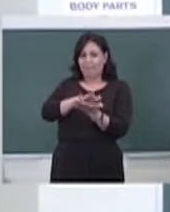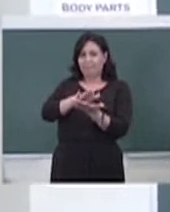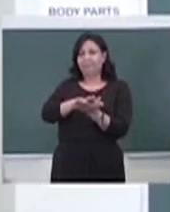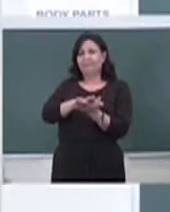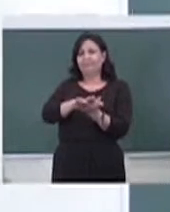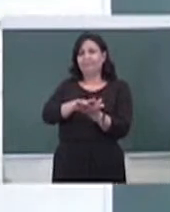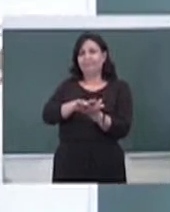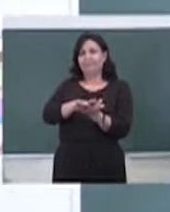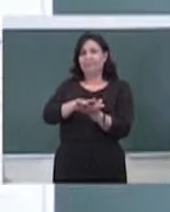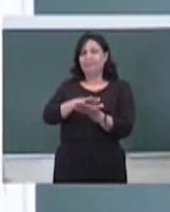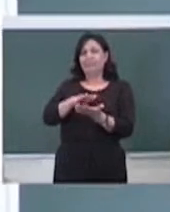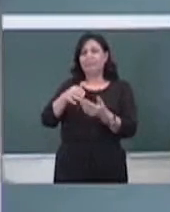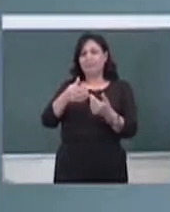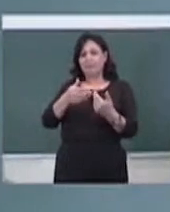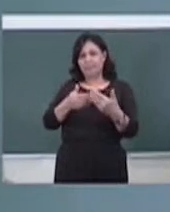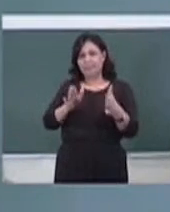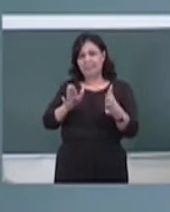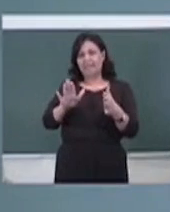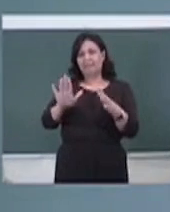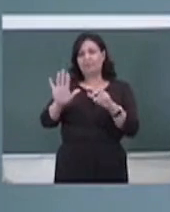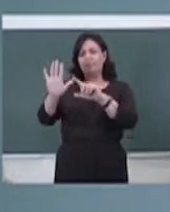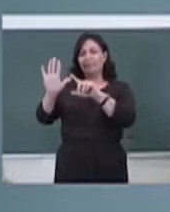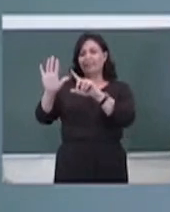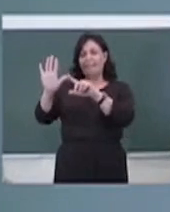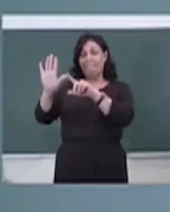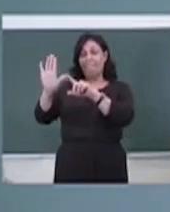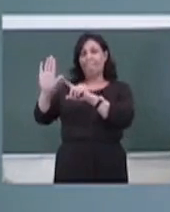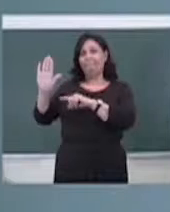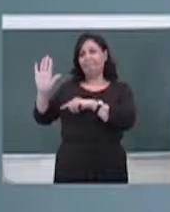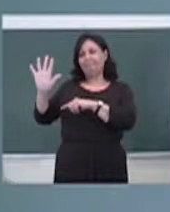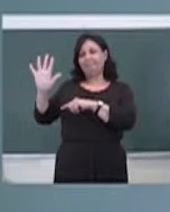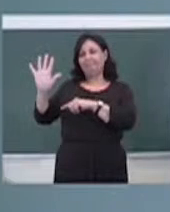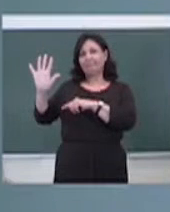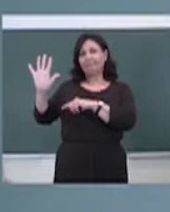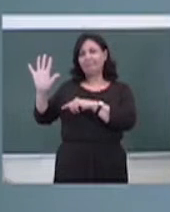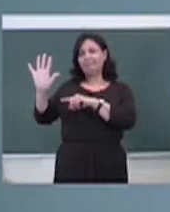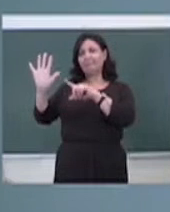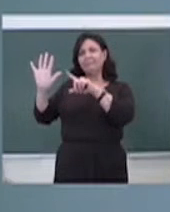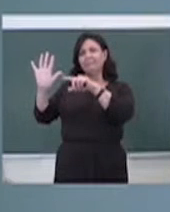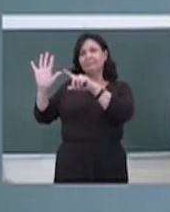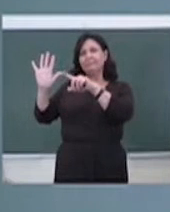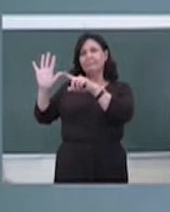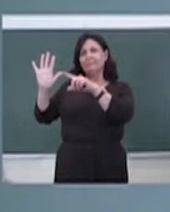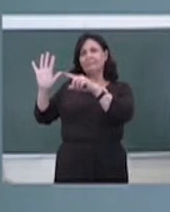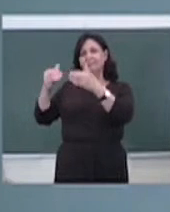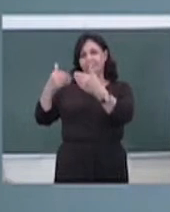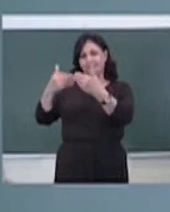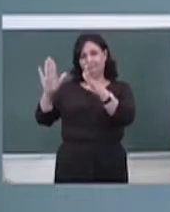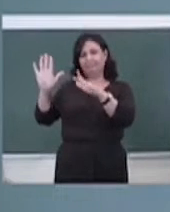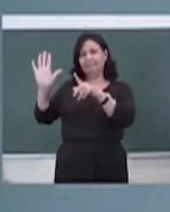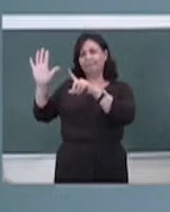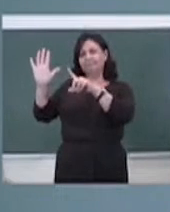And you're going to start from your thumb. And let's go.